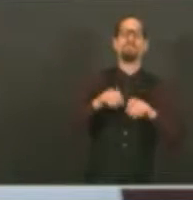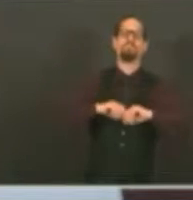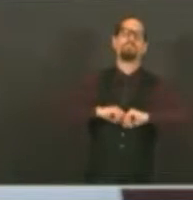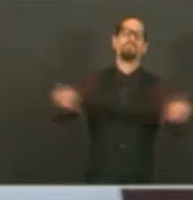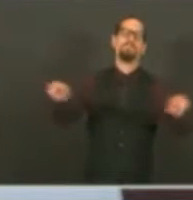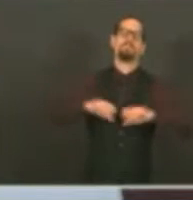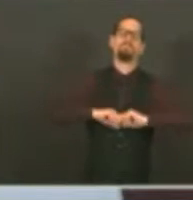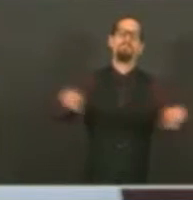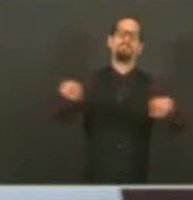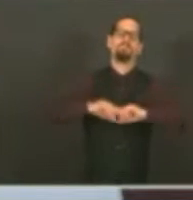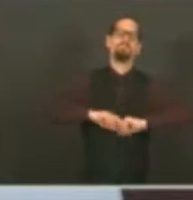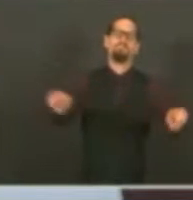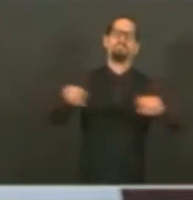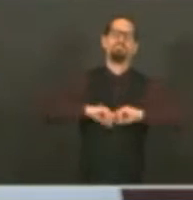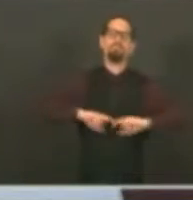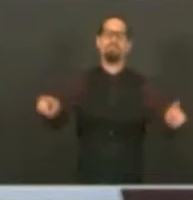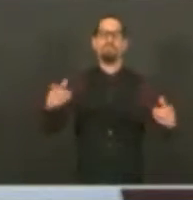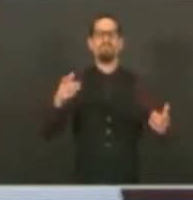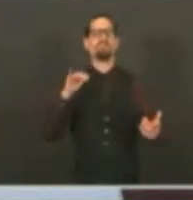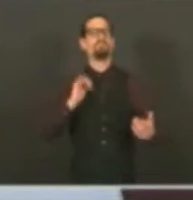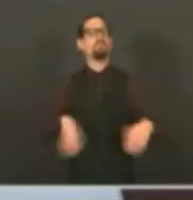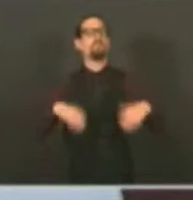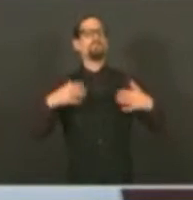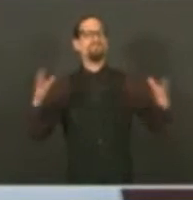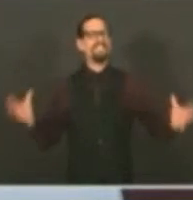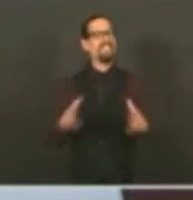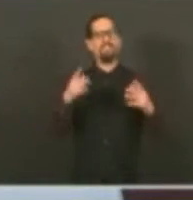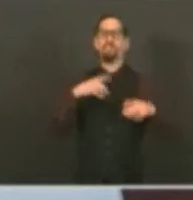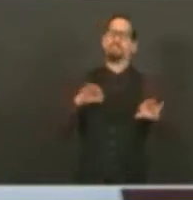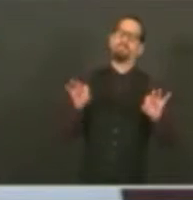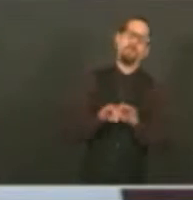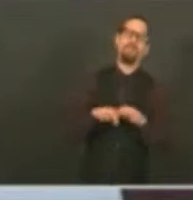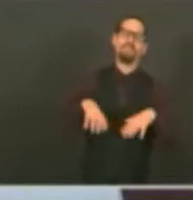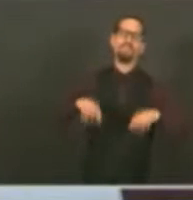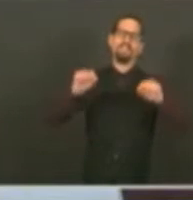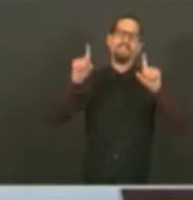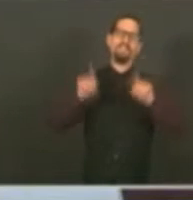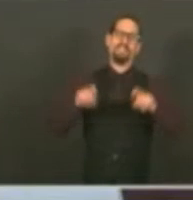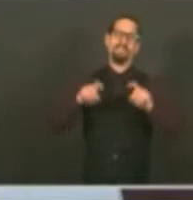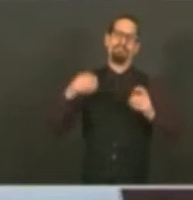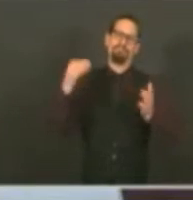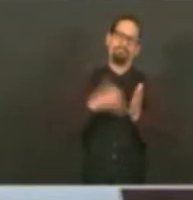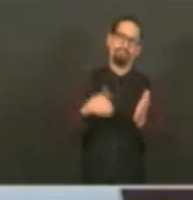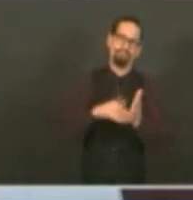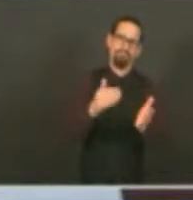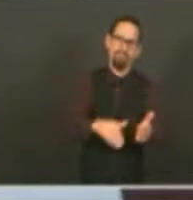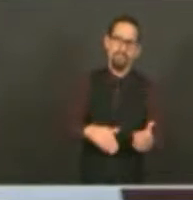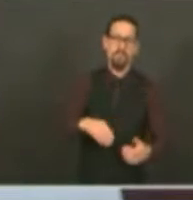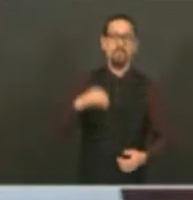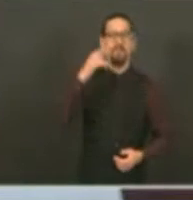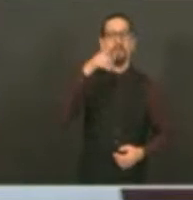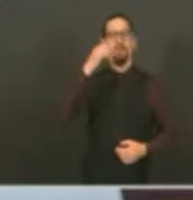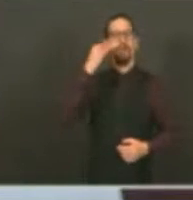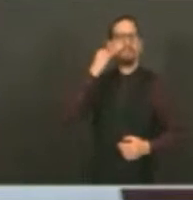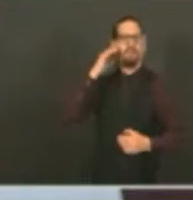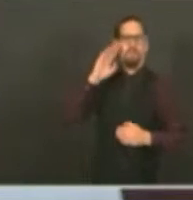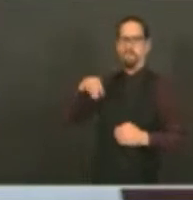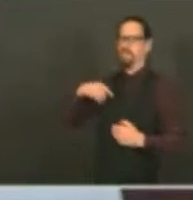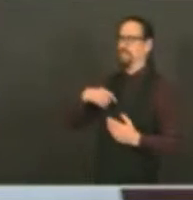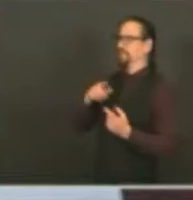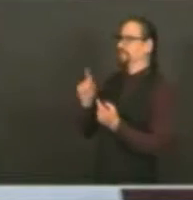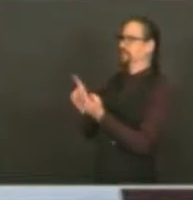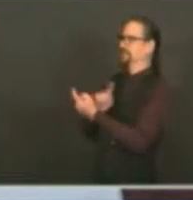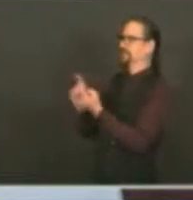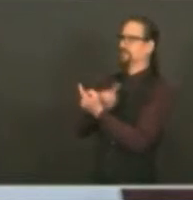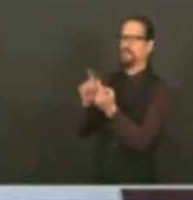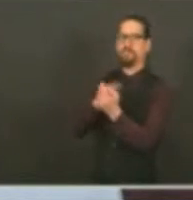you did hang out with people over the weekend that weren't in your household, which you shouldn't have done, but if you did, go